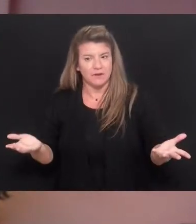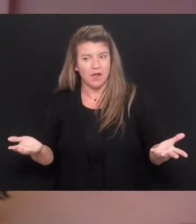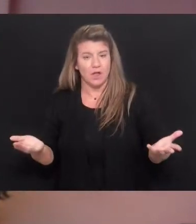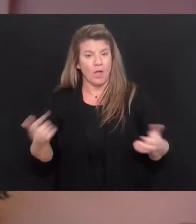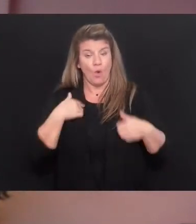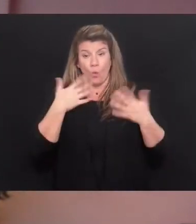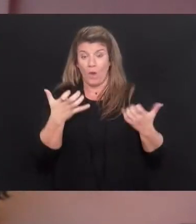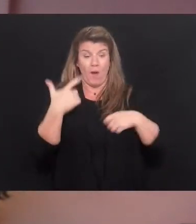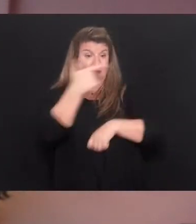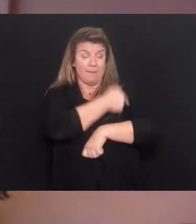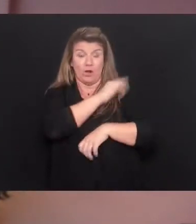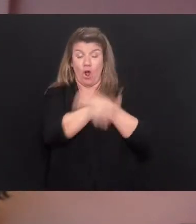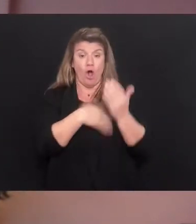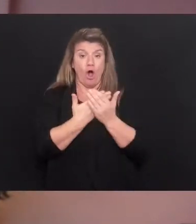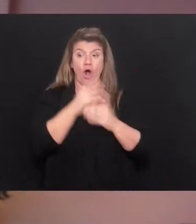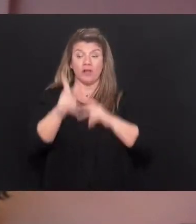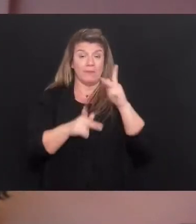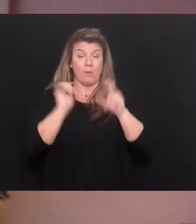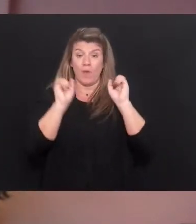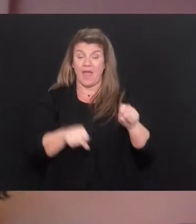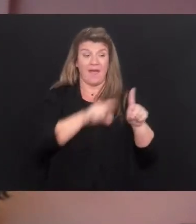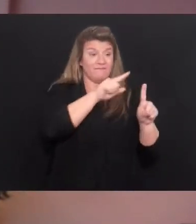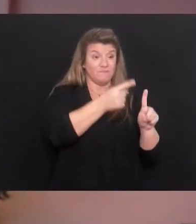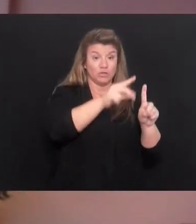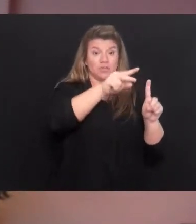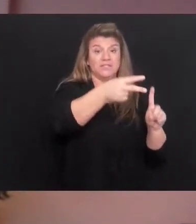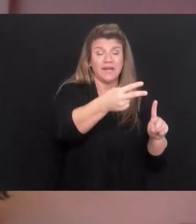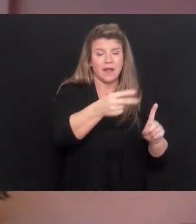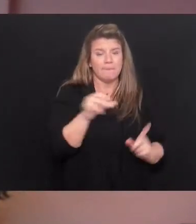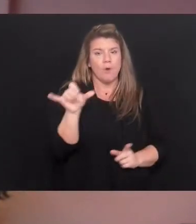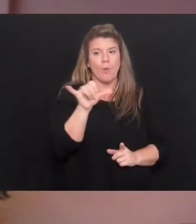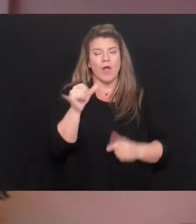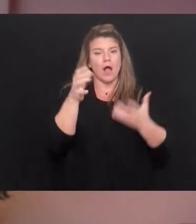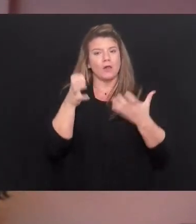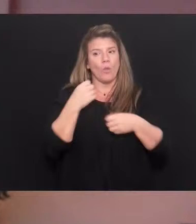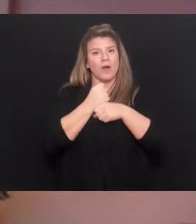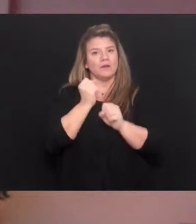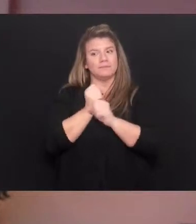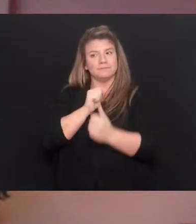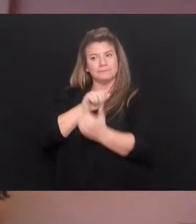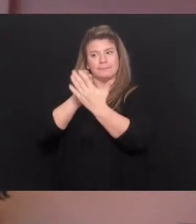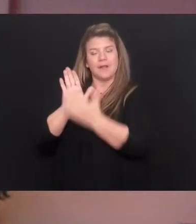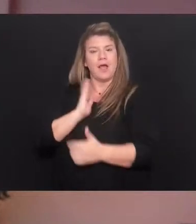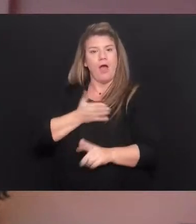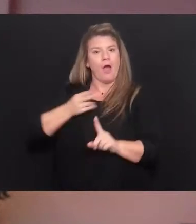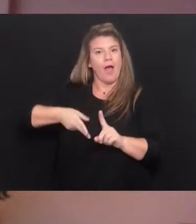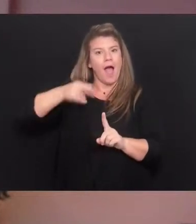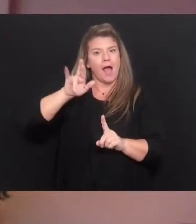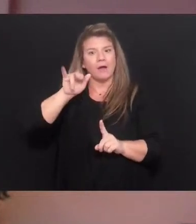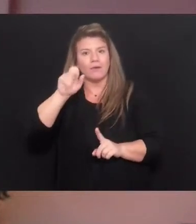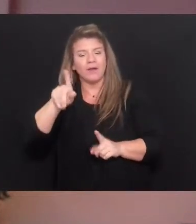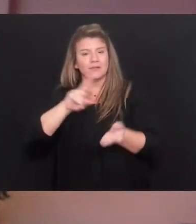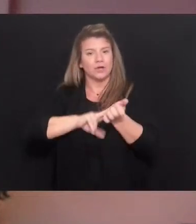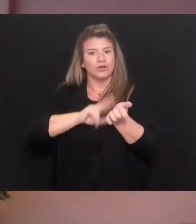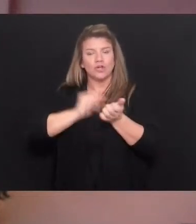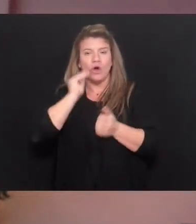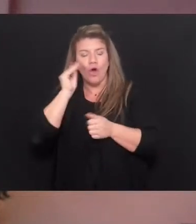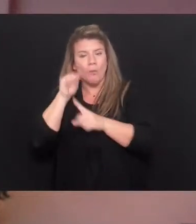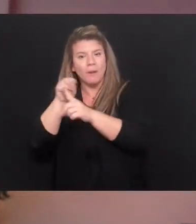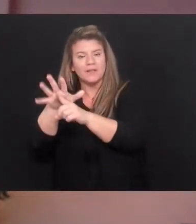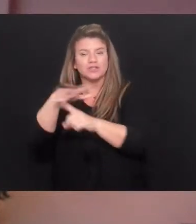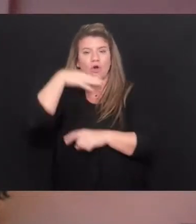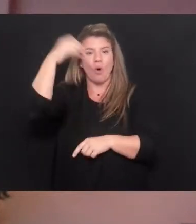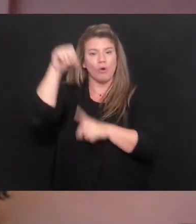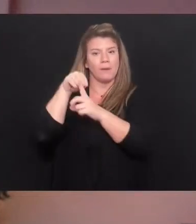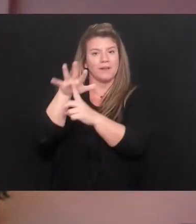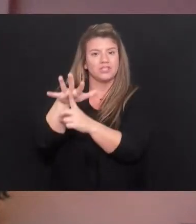that we can with first and second vaccines, but we also want to start to address our most vulnerable, our nursing home population, our elder